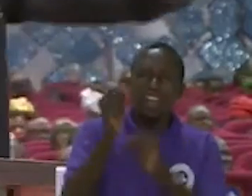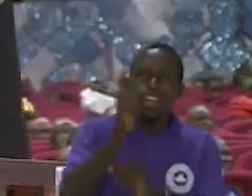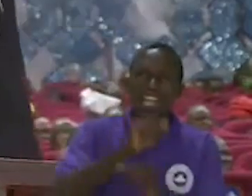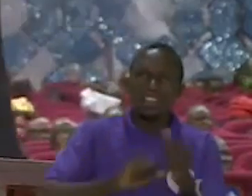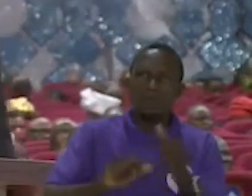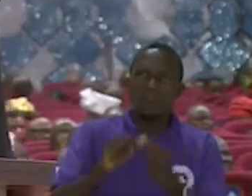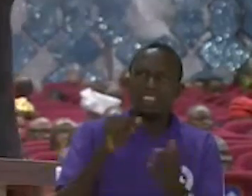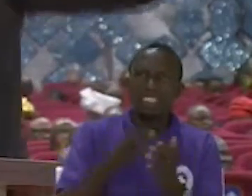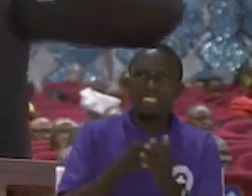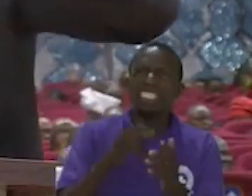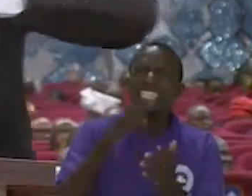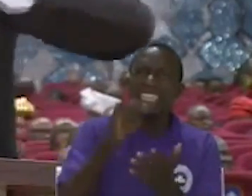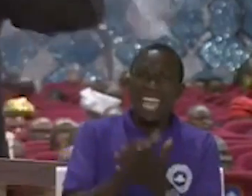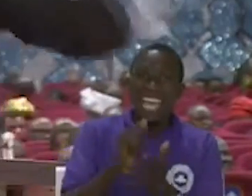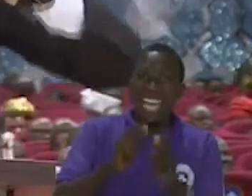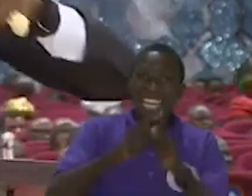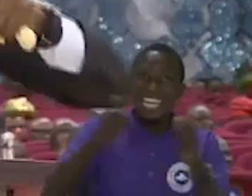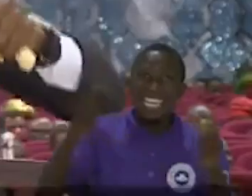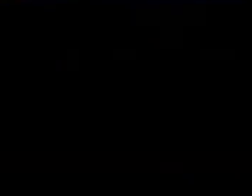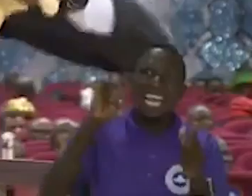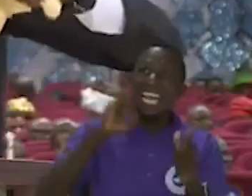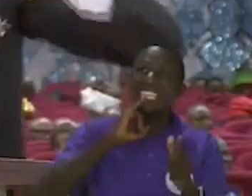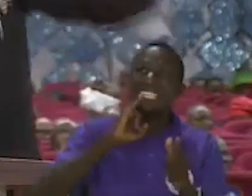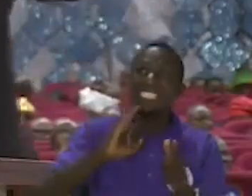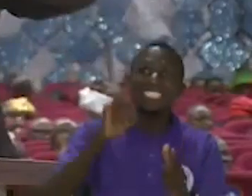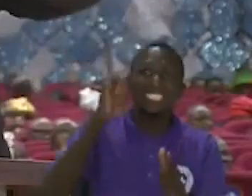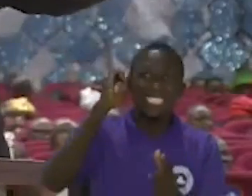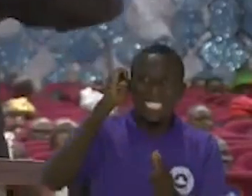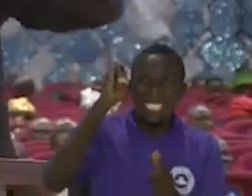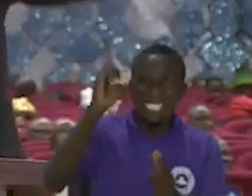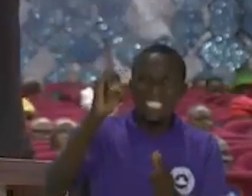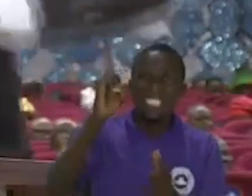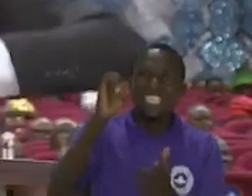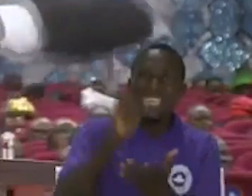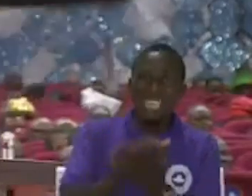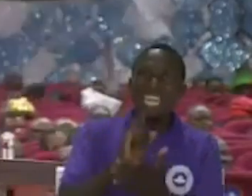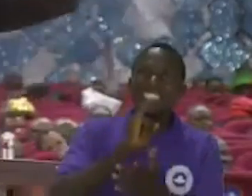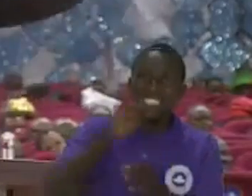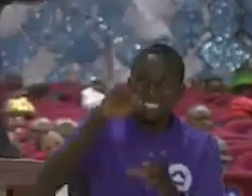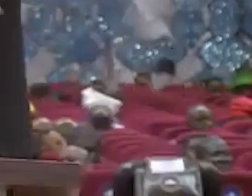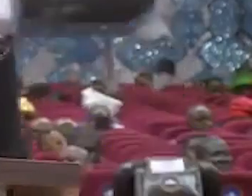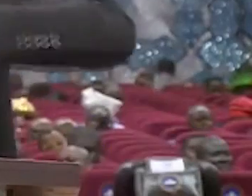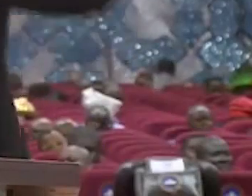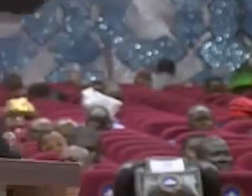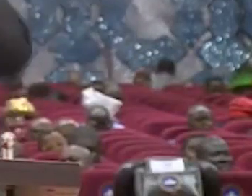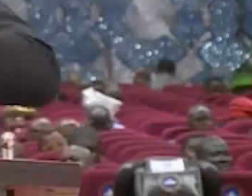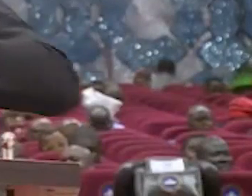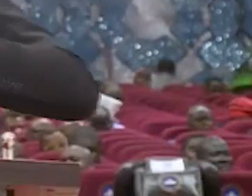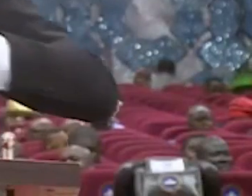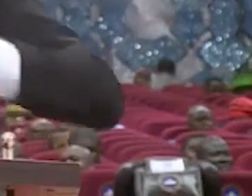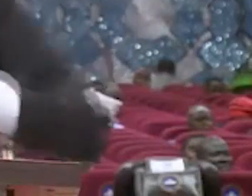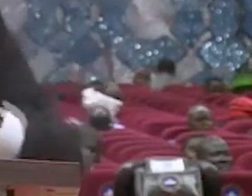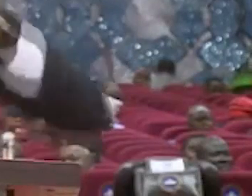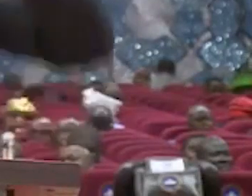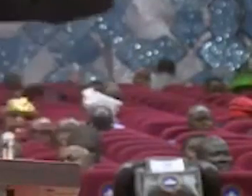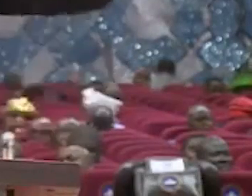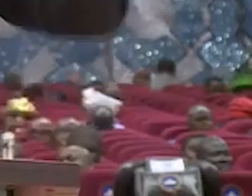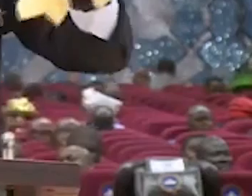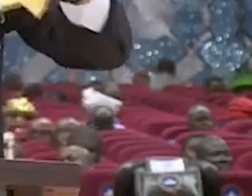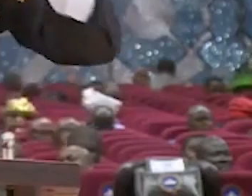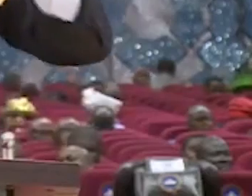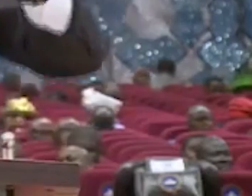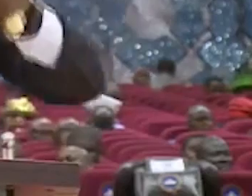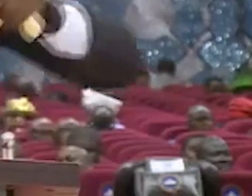that greater is he. That was the consciousness. We said, greater is he that is in me. That he that is in you is holy. So if you're